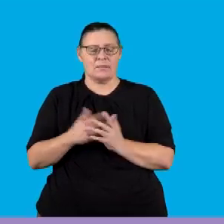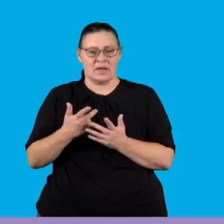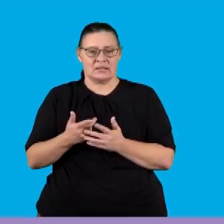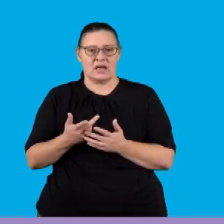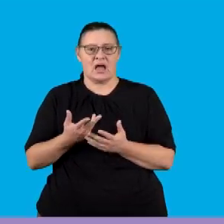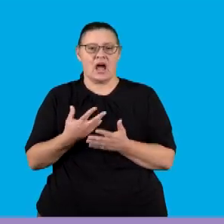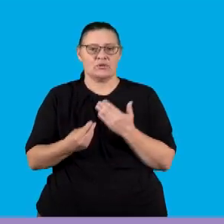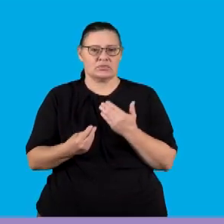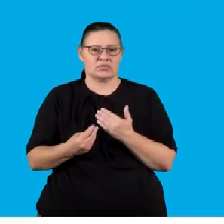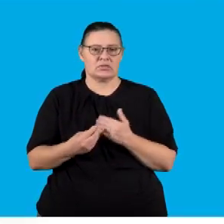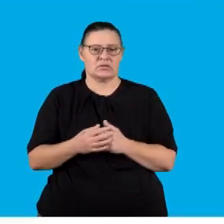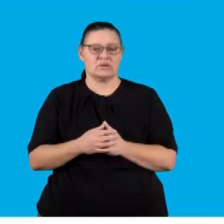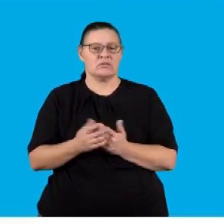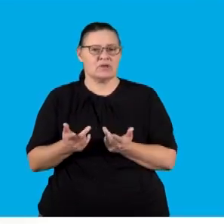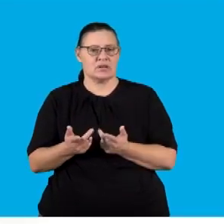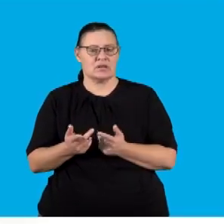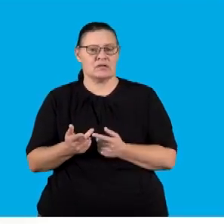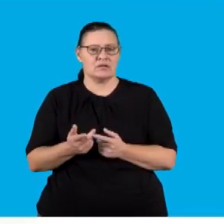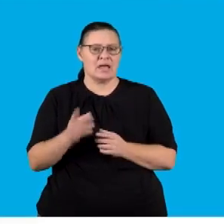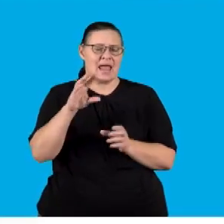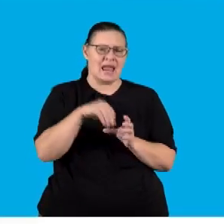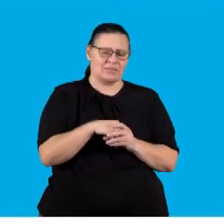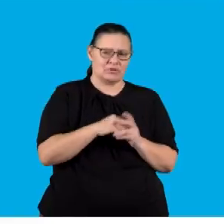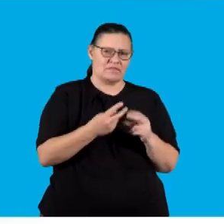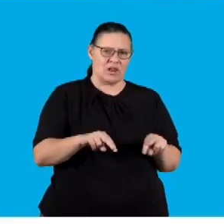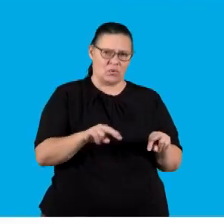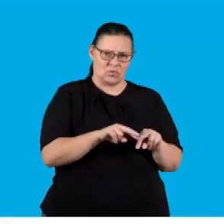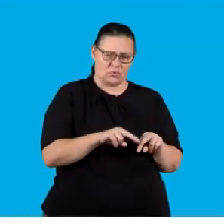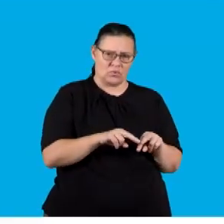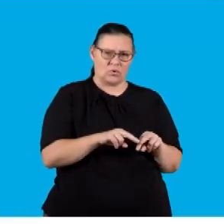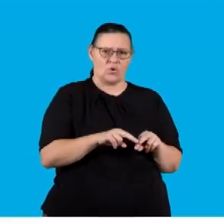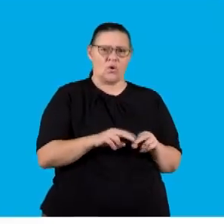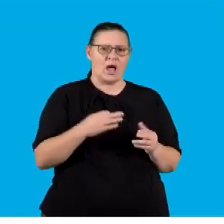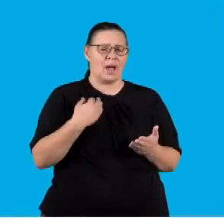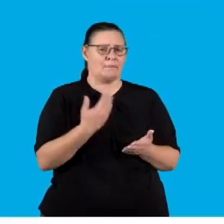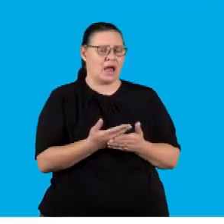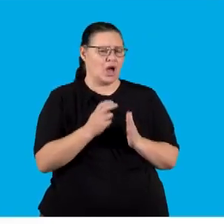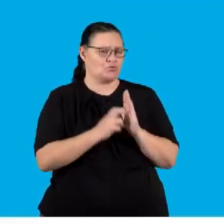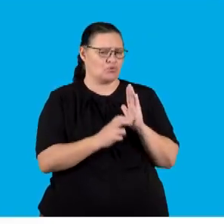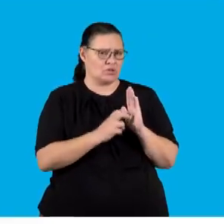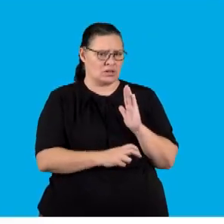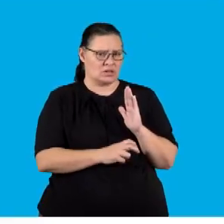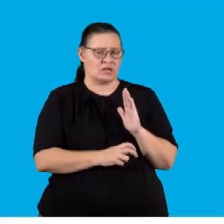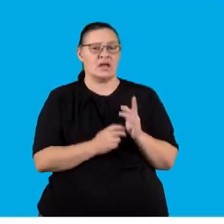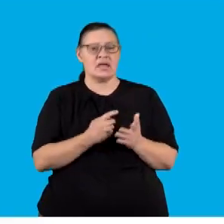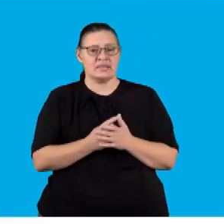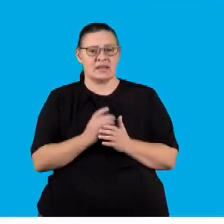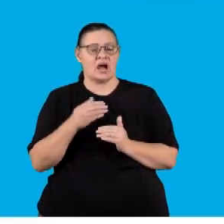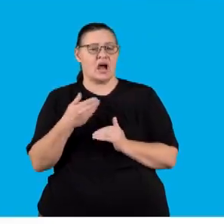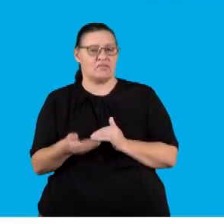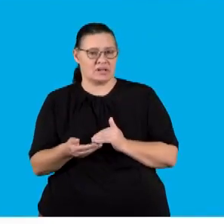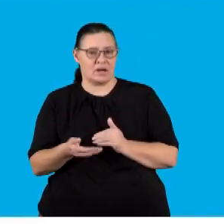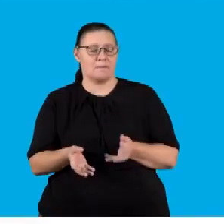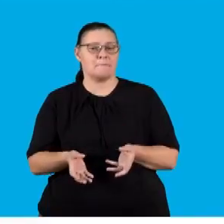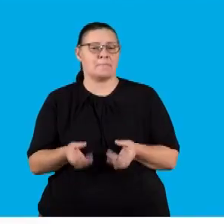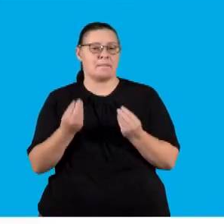that are given from that flow diagram. Remember, we just take the input values, we apply our rule, and then afterwards